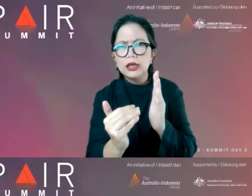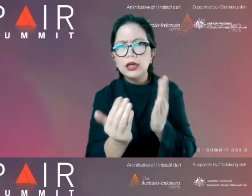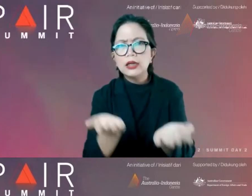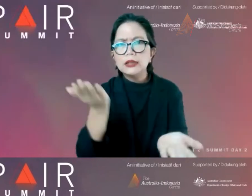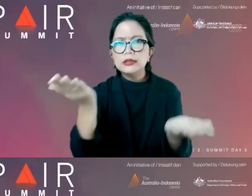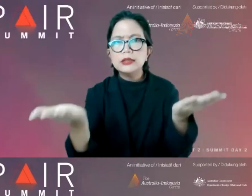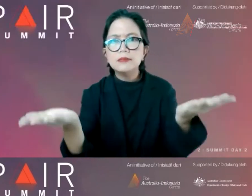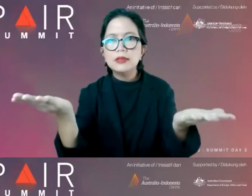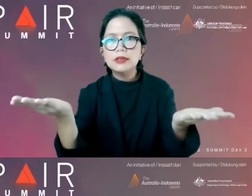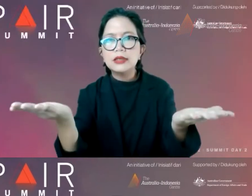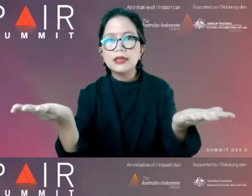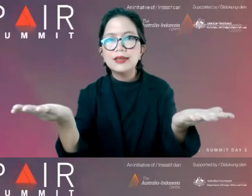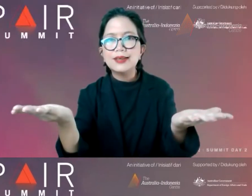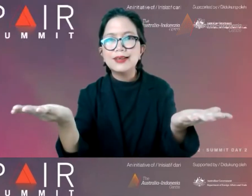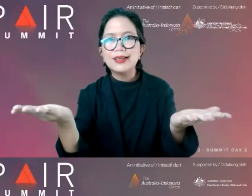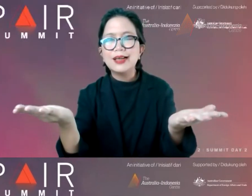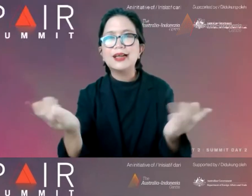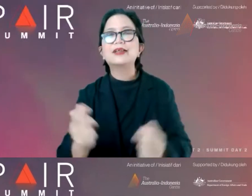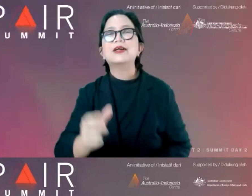ages. So